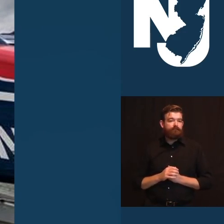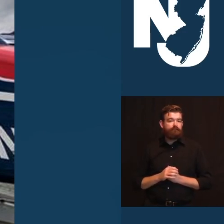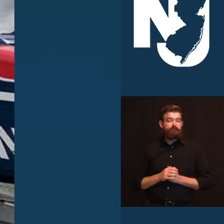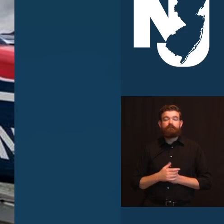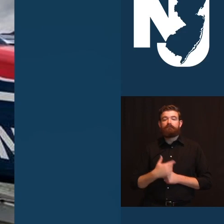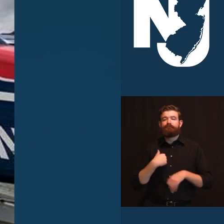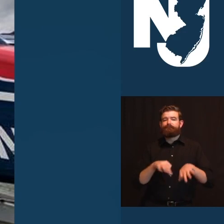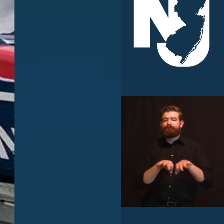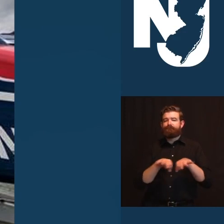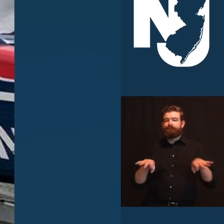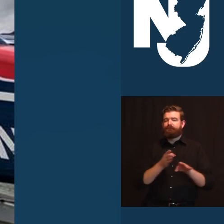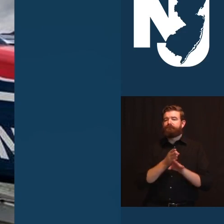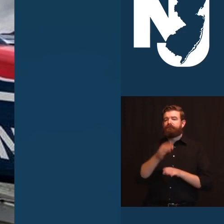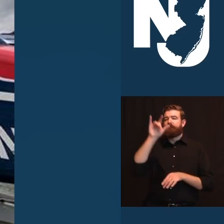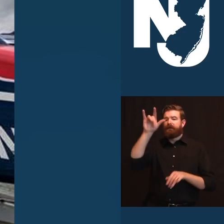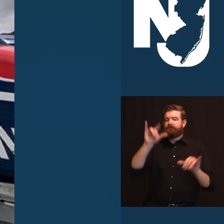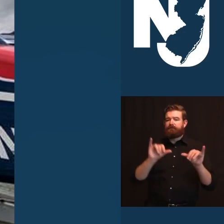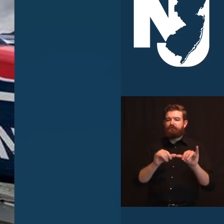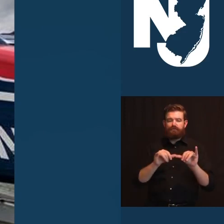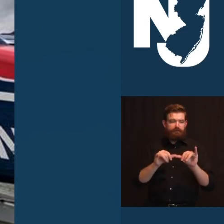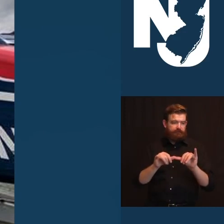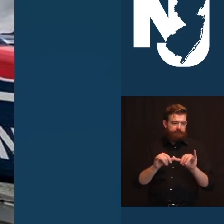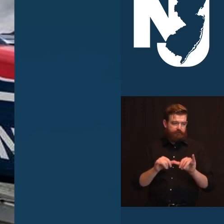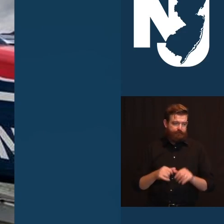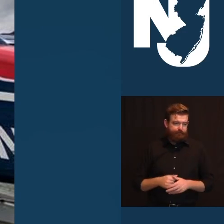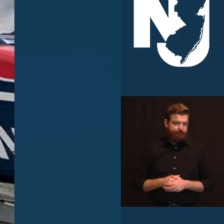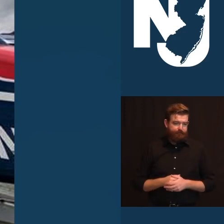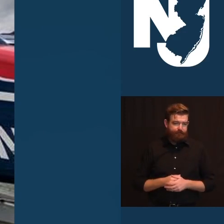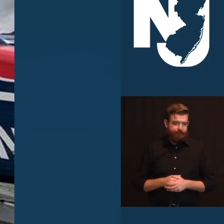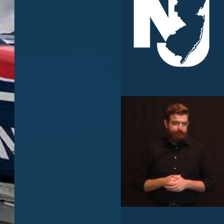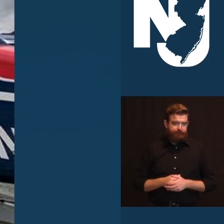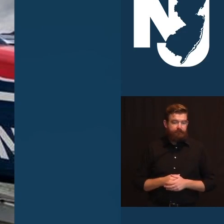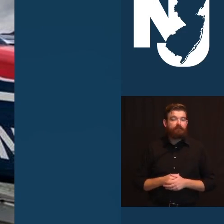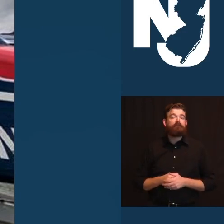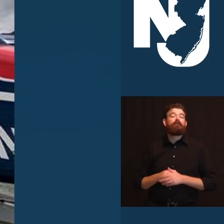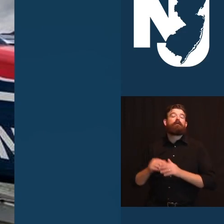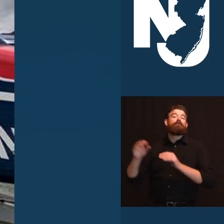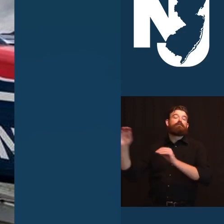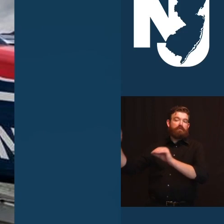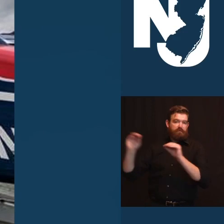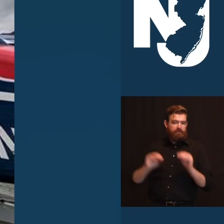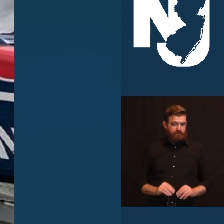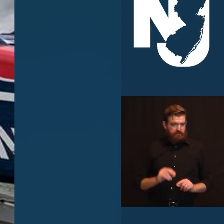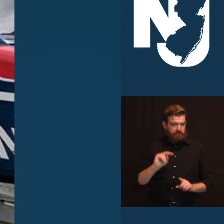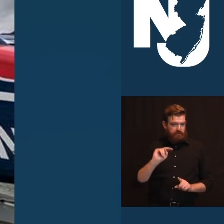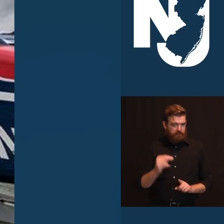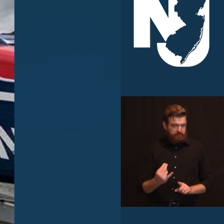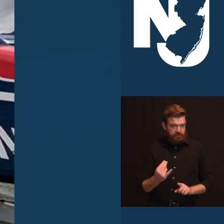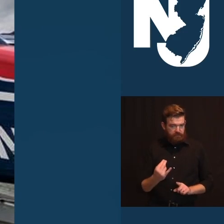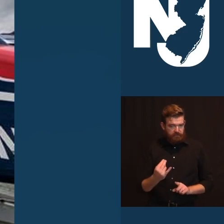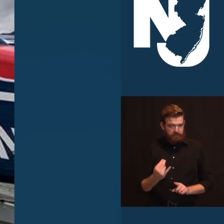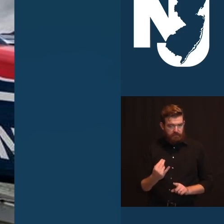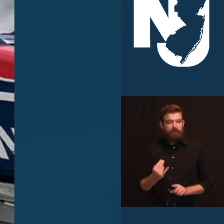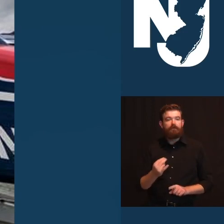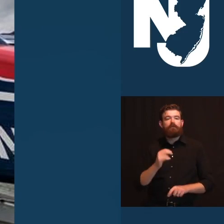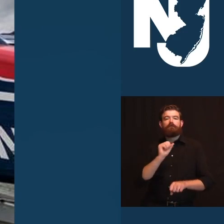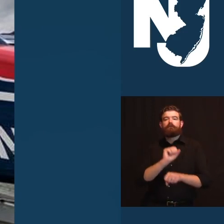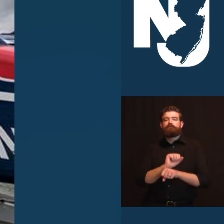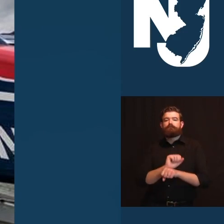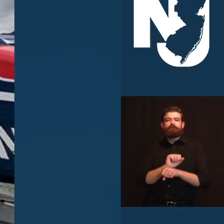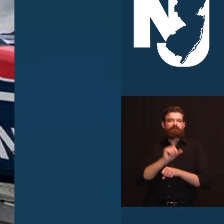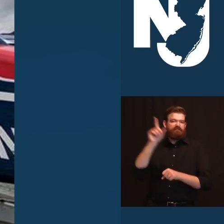law. He moved to New Jersey when he took a job as executive vice president at the New York Currency Exchange Corporation, commonly known